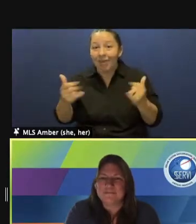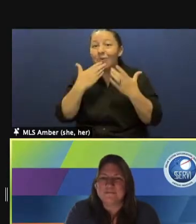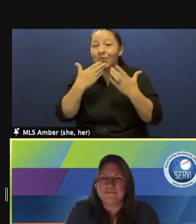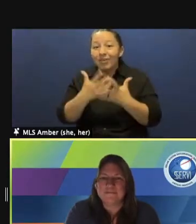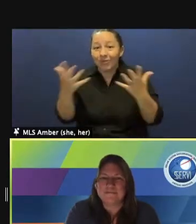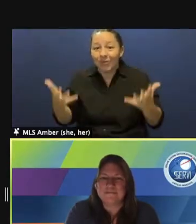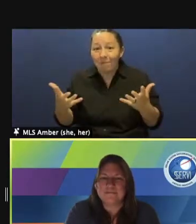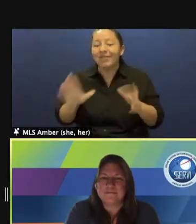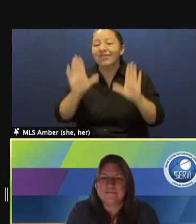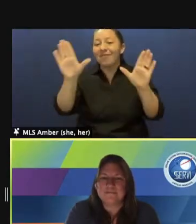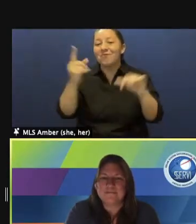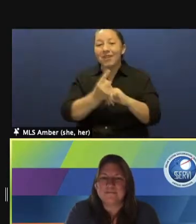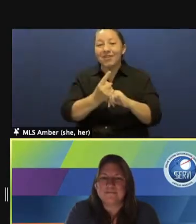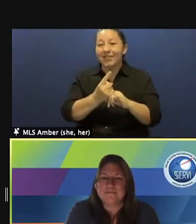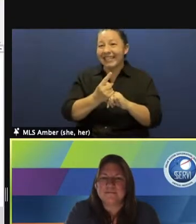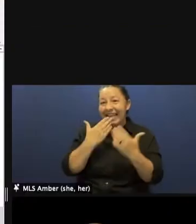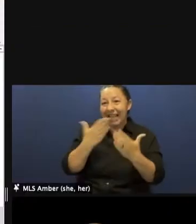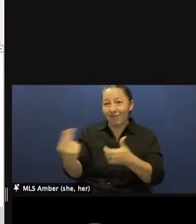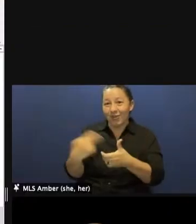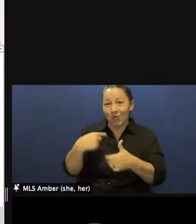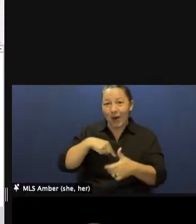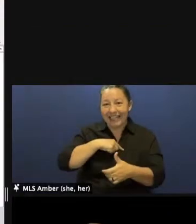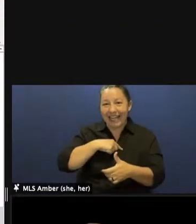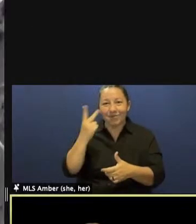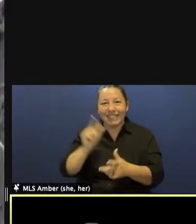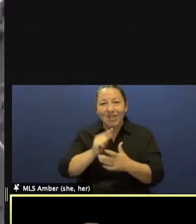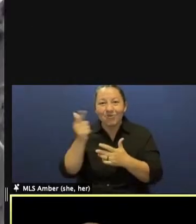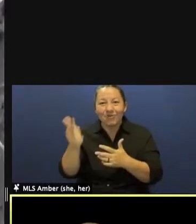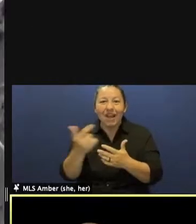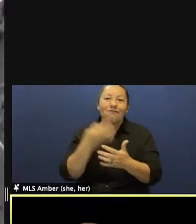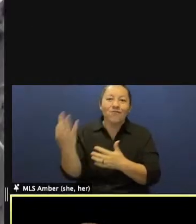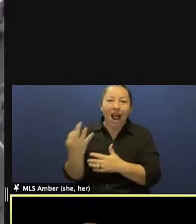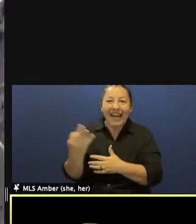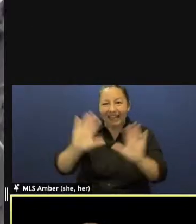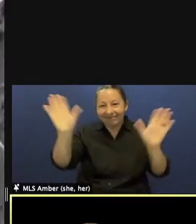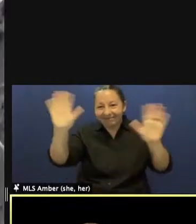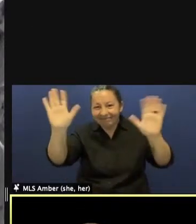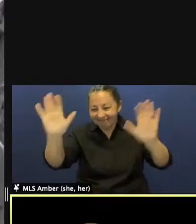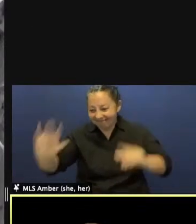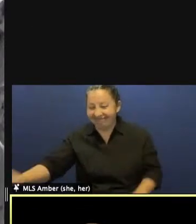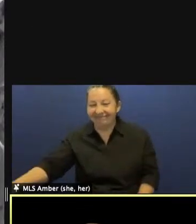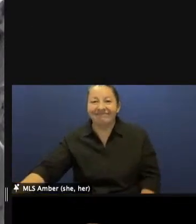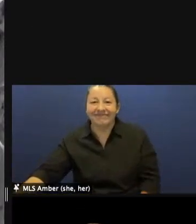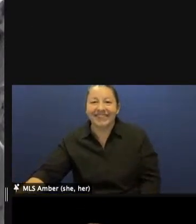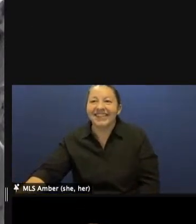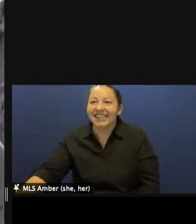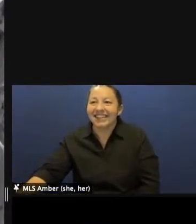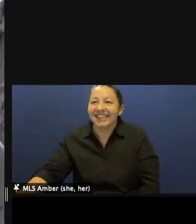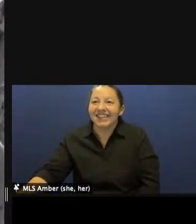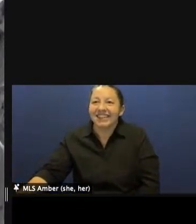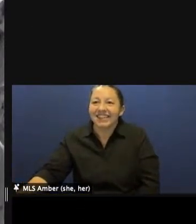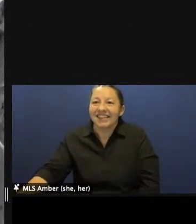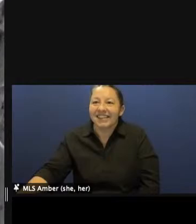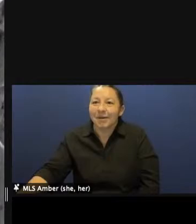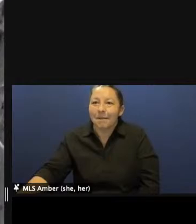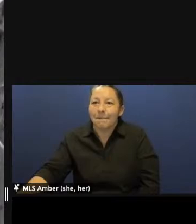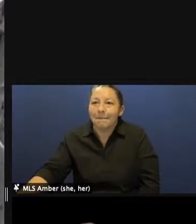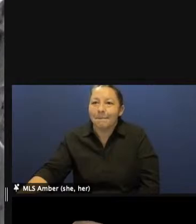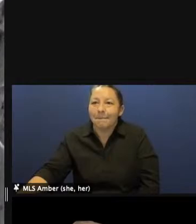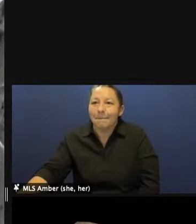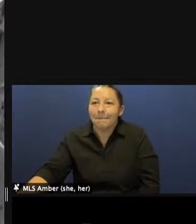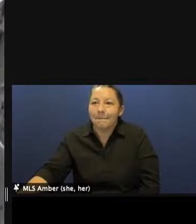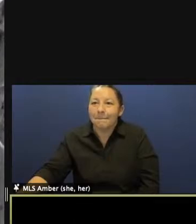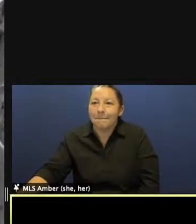All right, can you see my slide? We can, and I can hear you well. Thank you. All